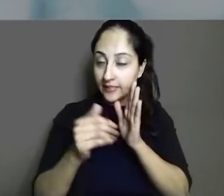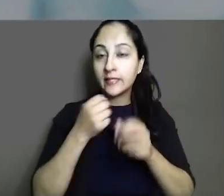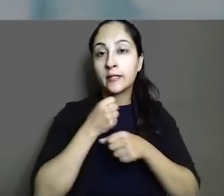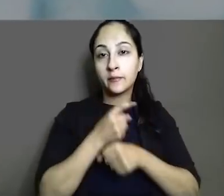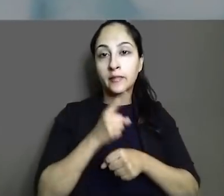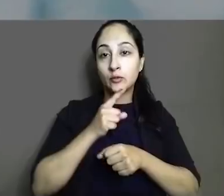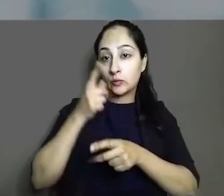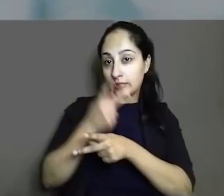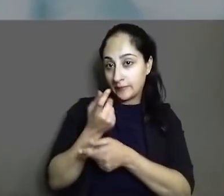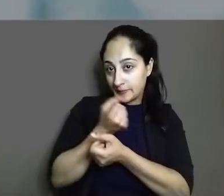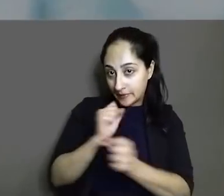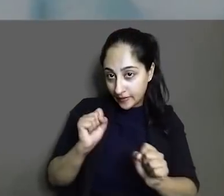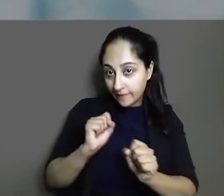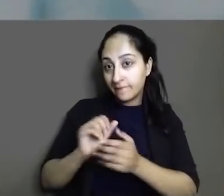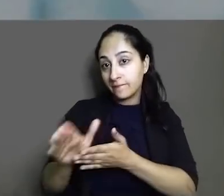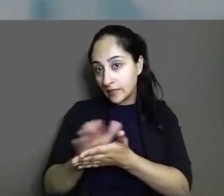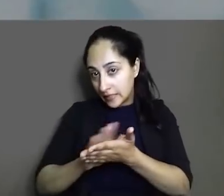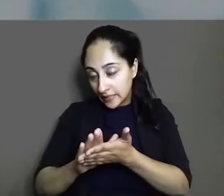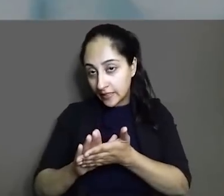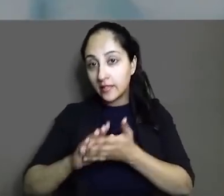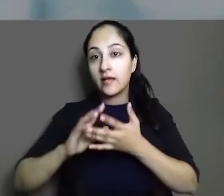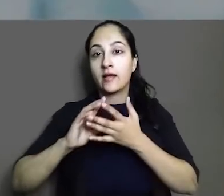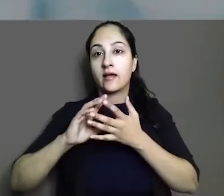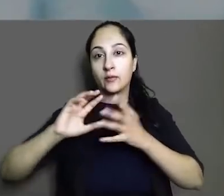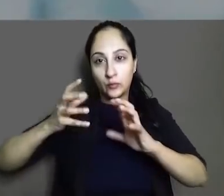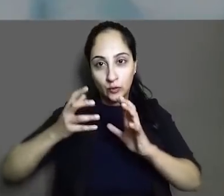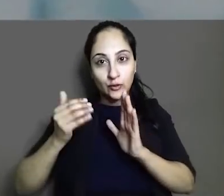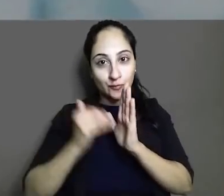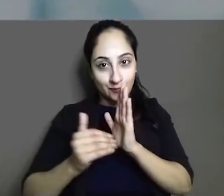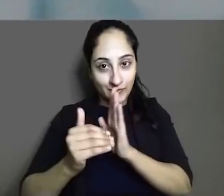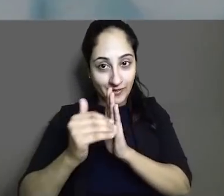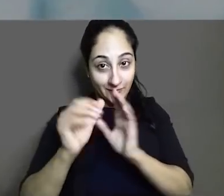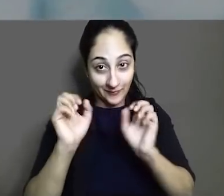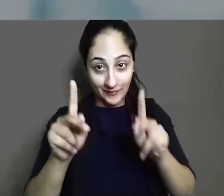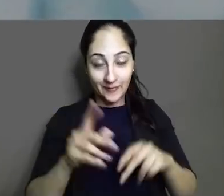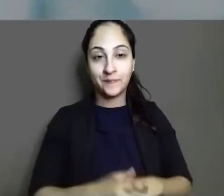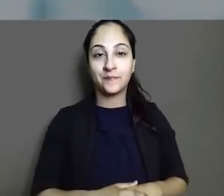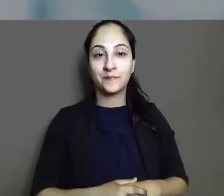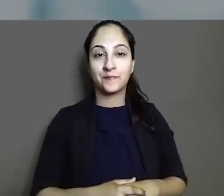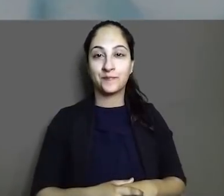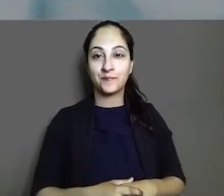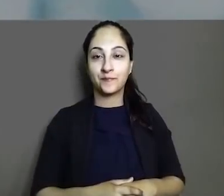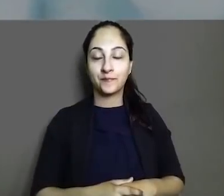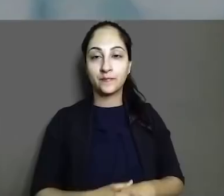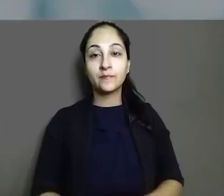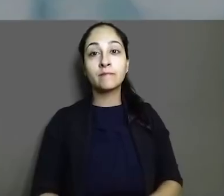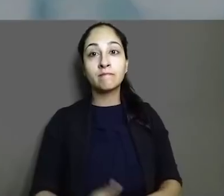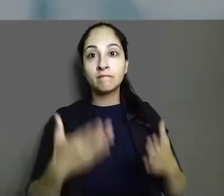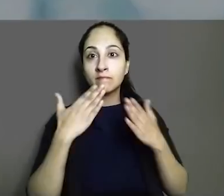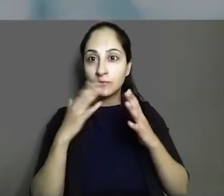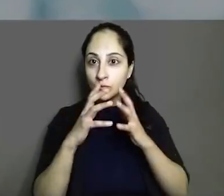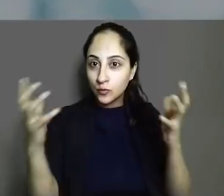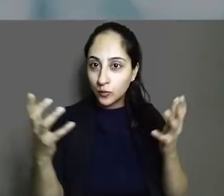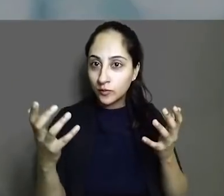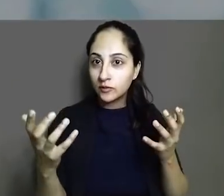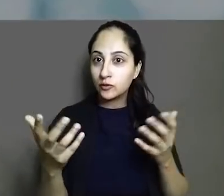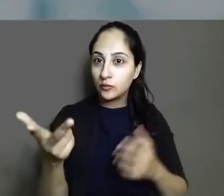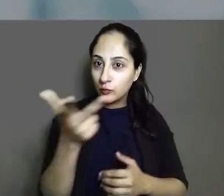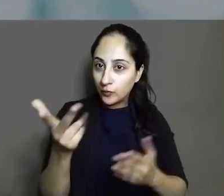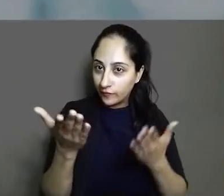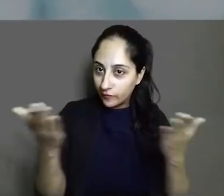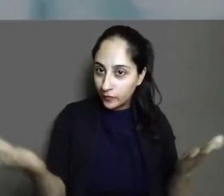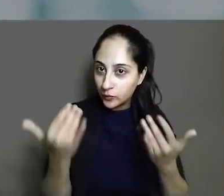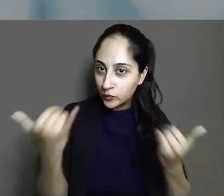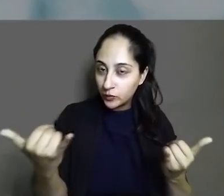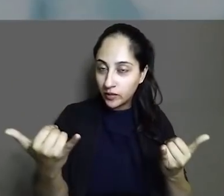that you put out or our official sources and in the news to keep myself informed. But maybe as some final